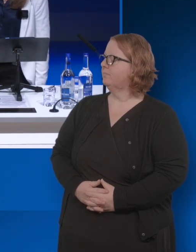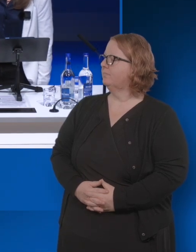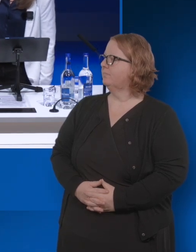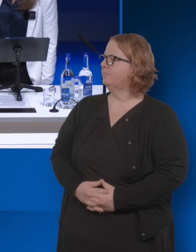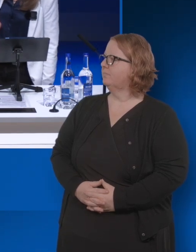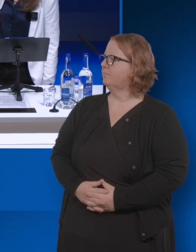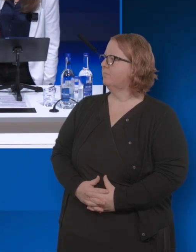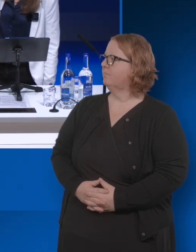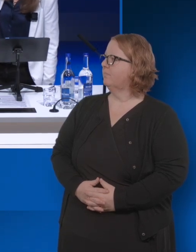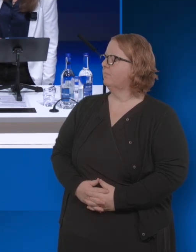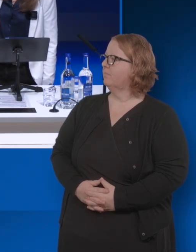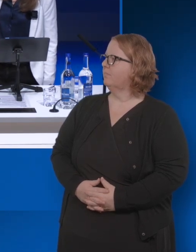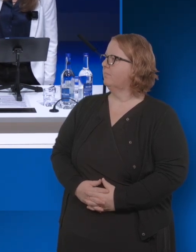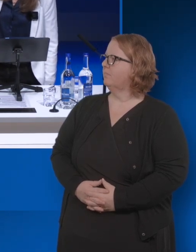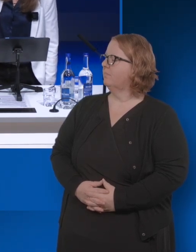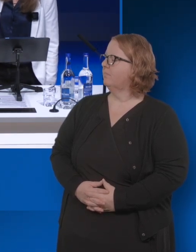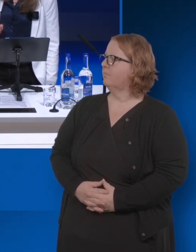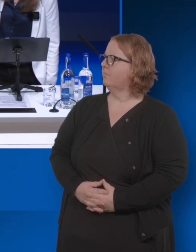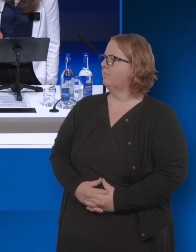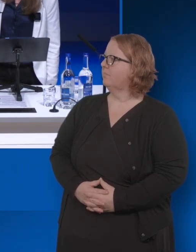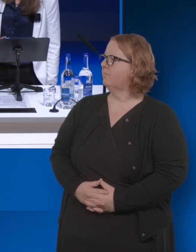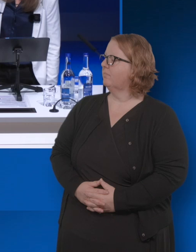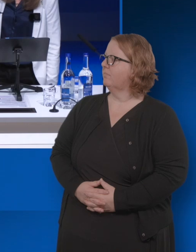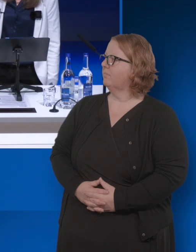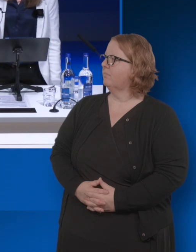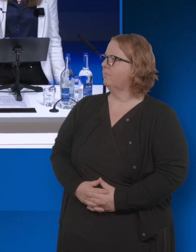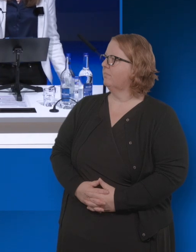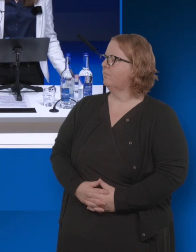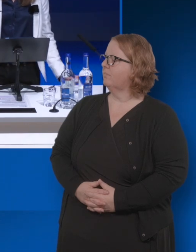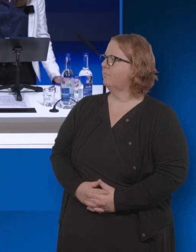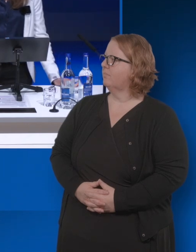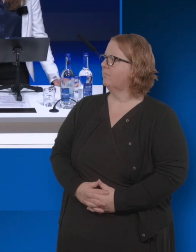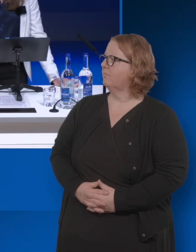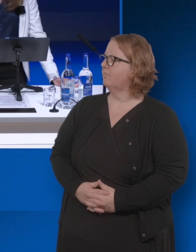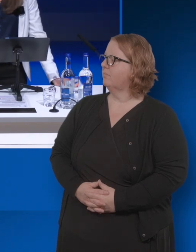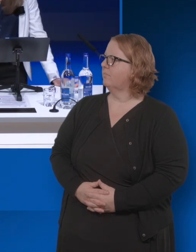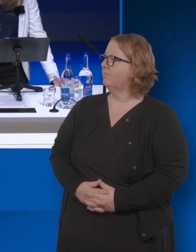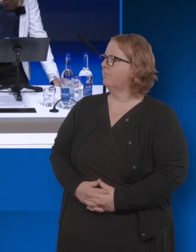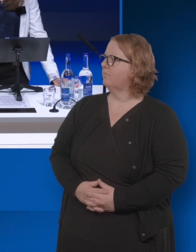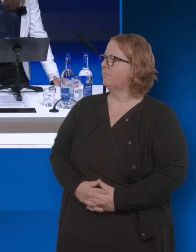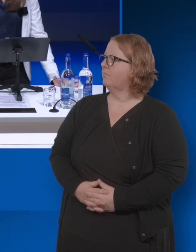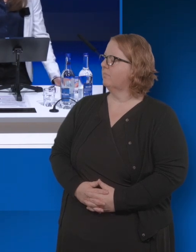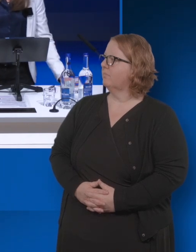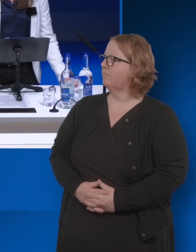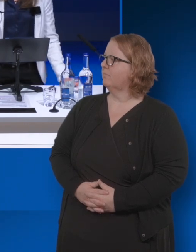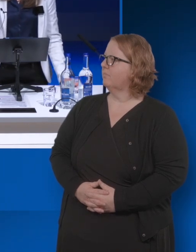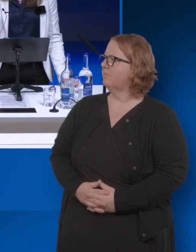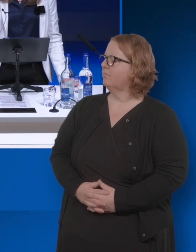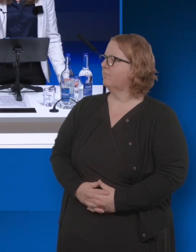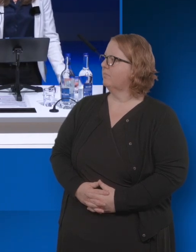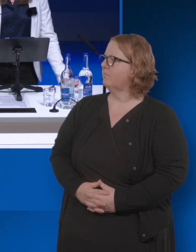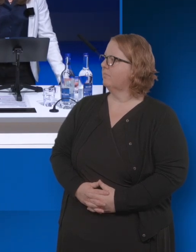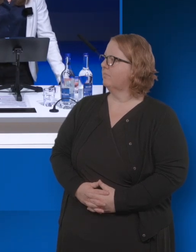existed always as the matrix, the source and condition of physical reality. That the stuff of which physical reality